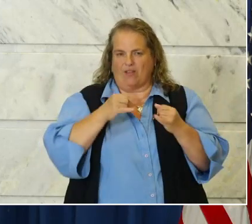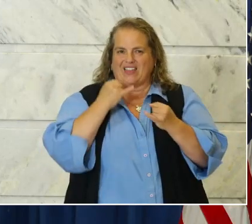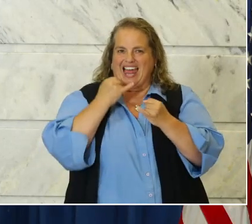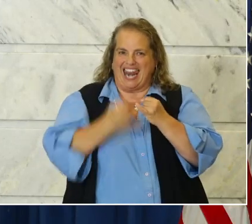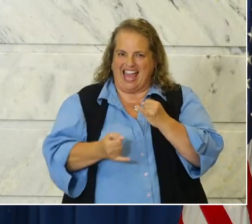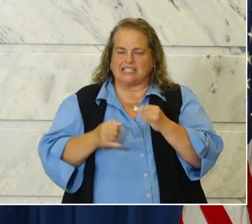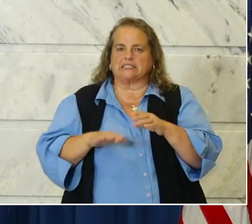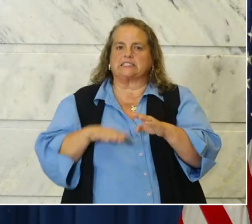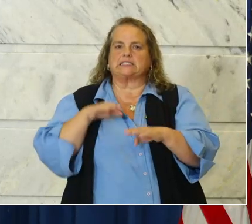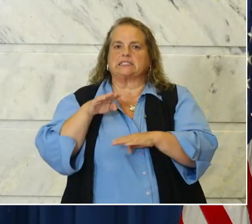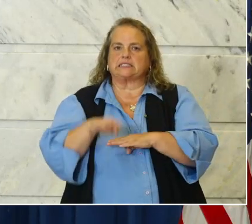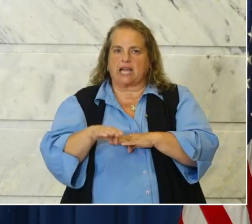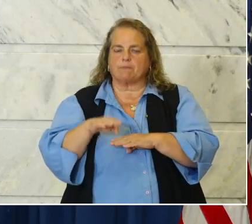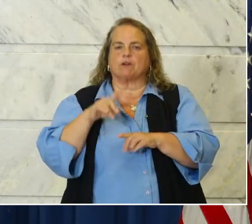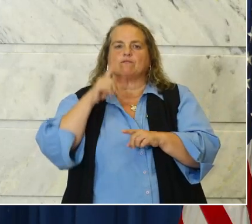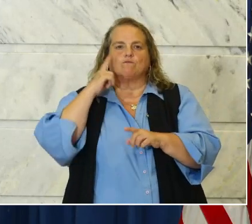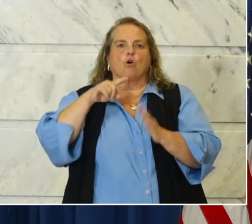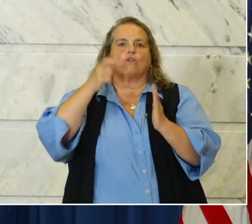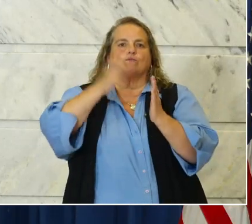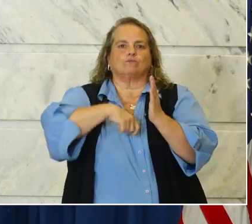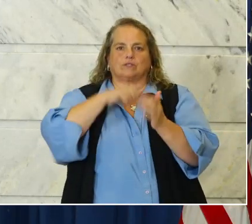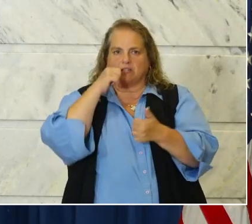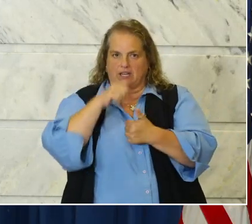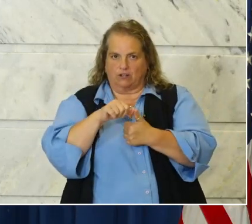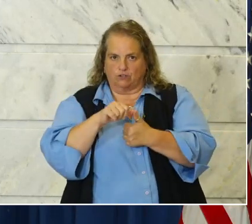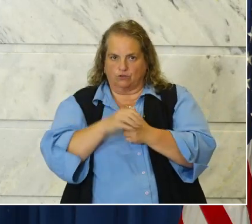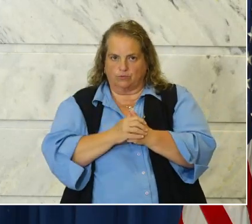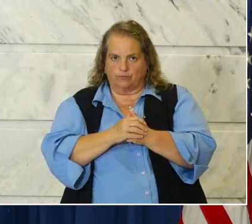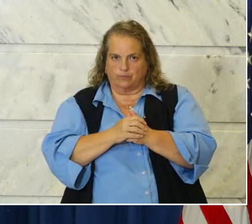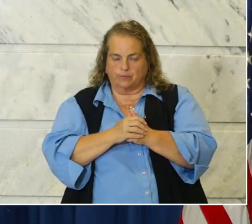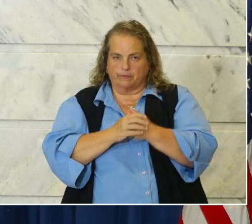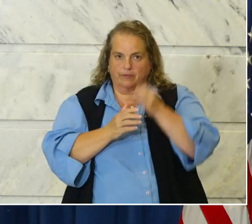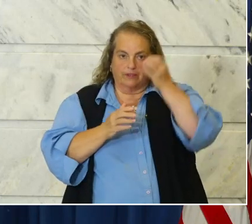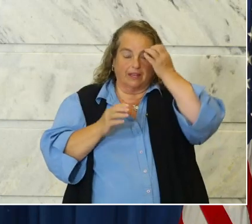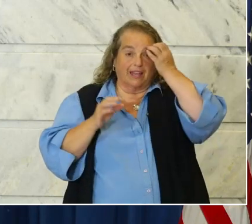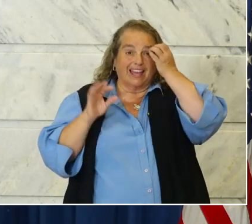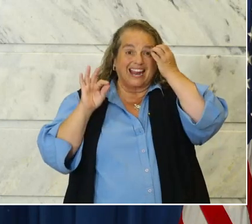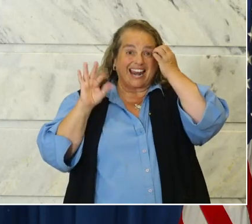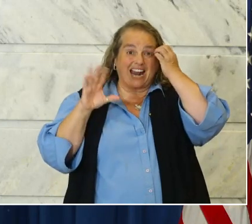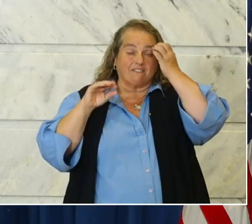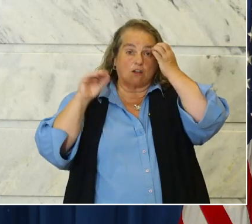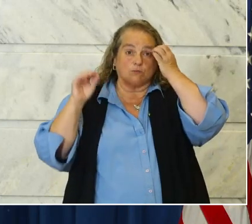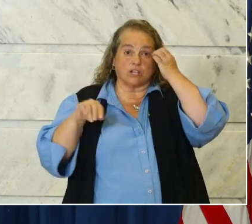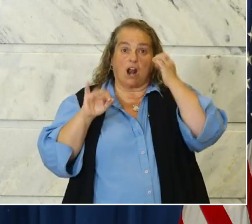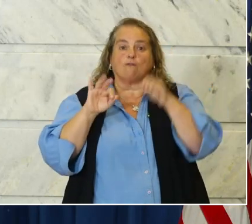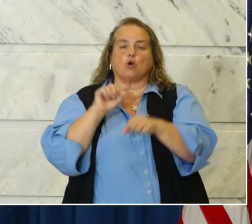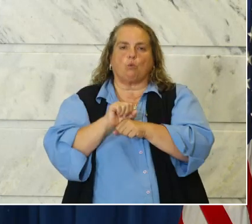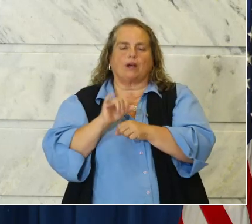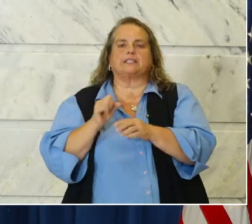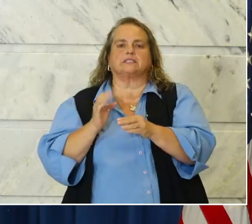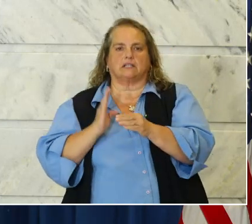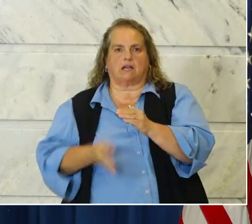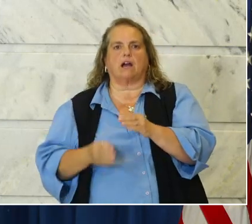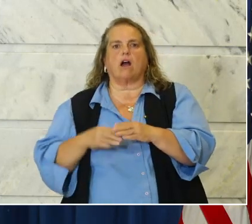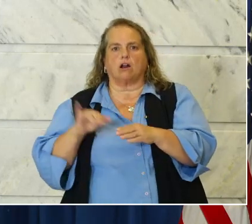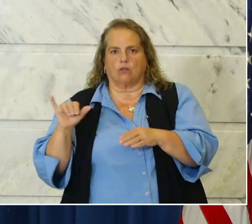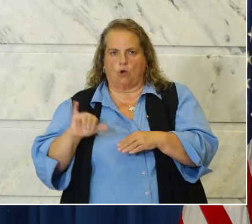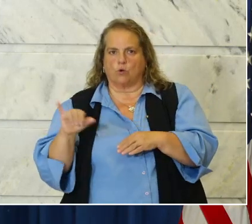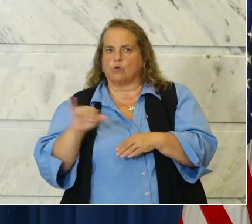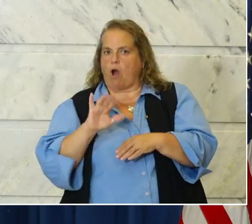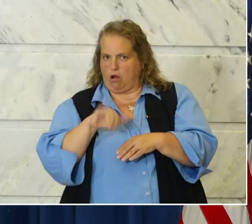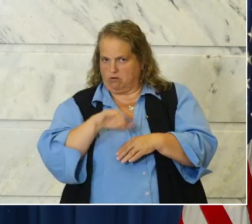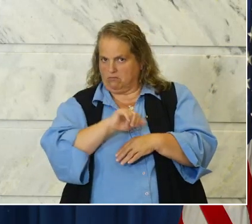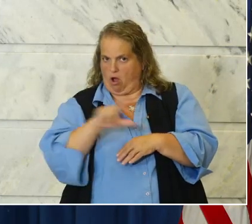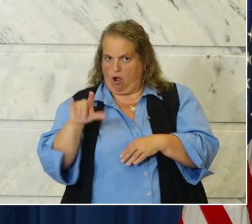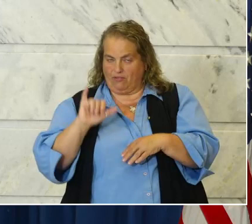step, that adjudication process. That means 95% of the work is done on those claims, a large